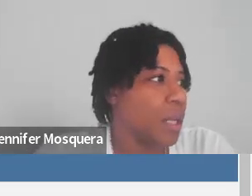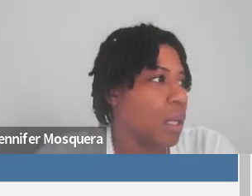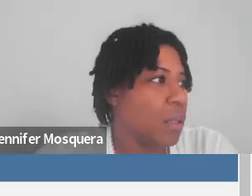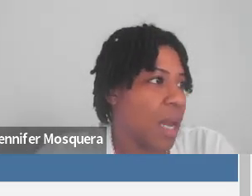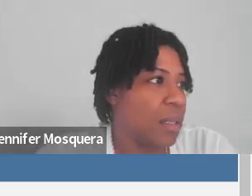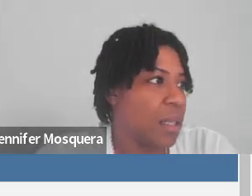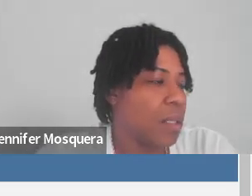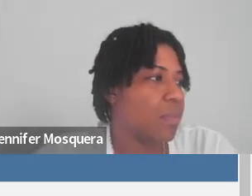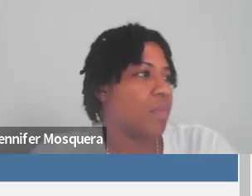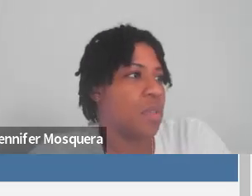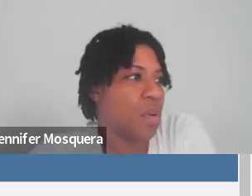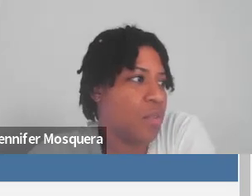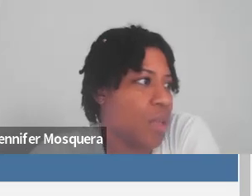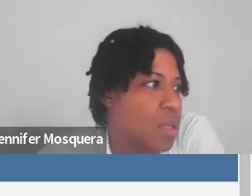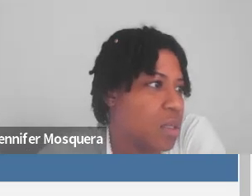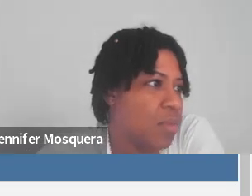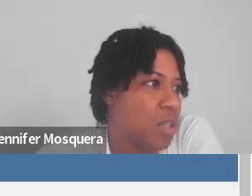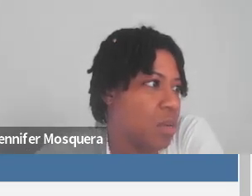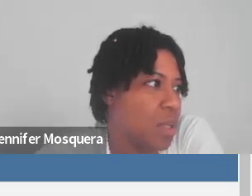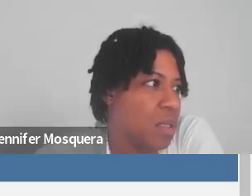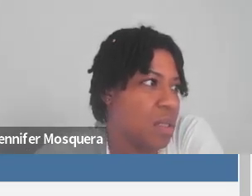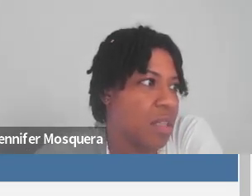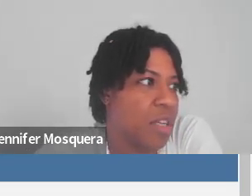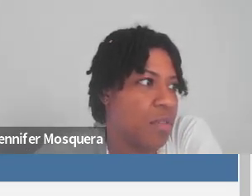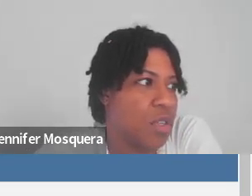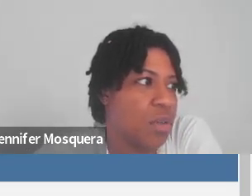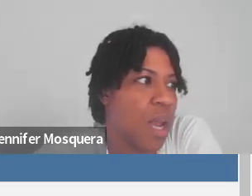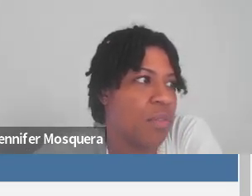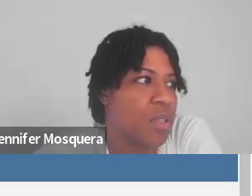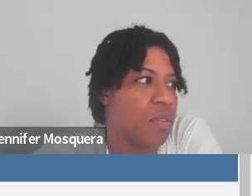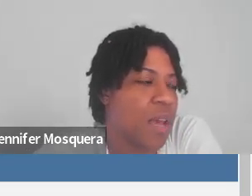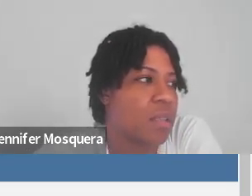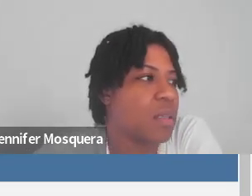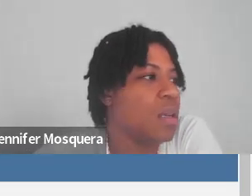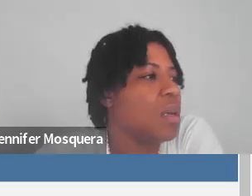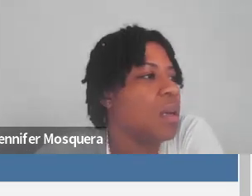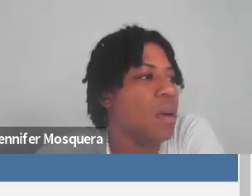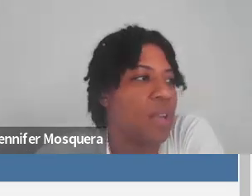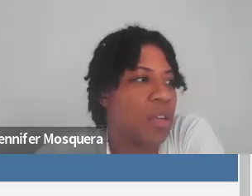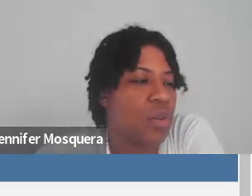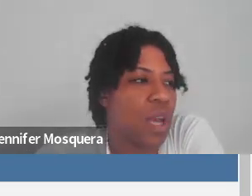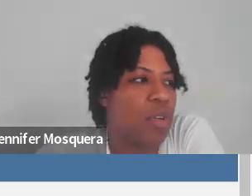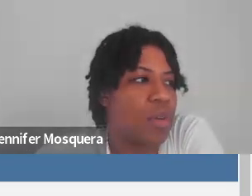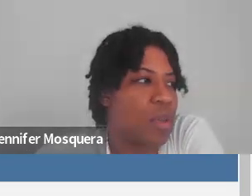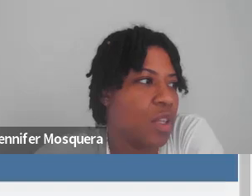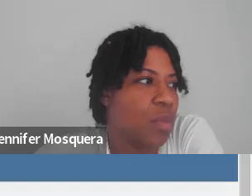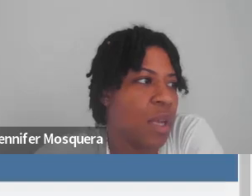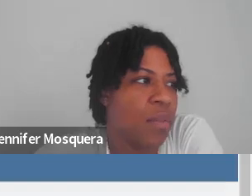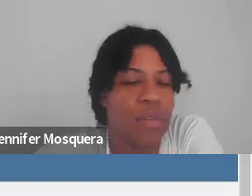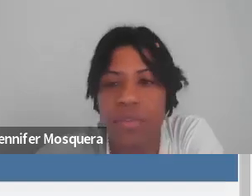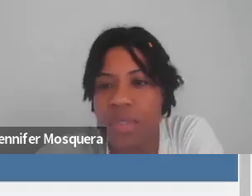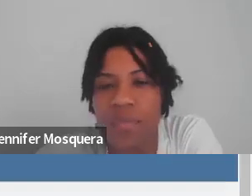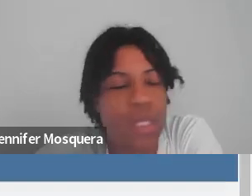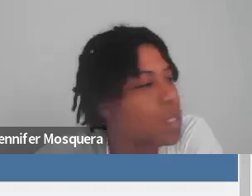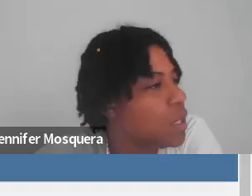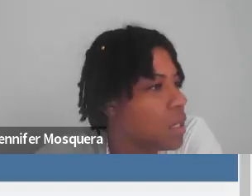by clicking the title link. So for this, I'm just going to select beneficial and adverse effects of natural chemicals on human